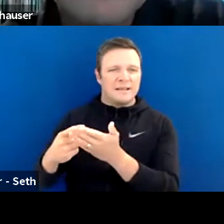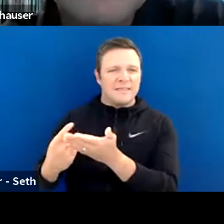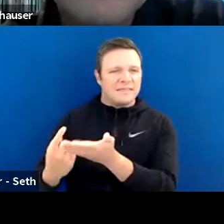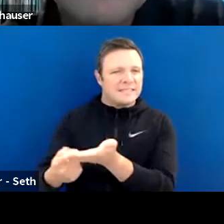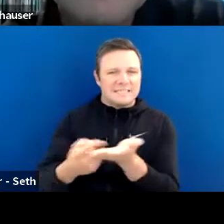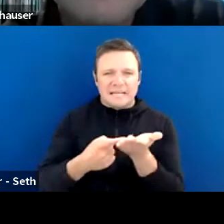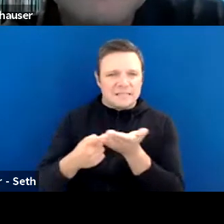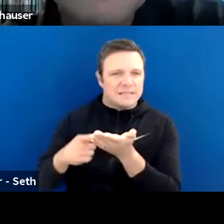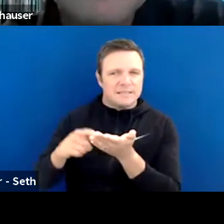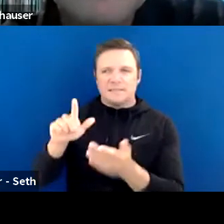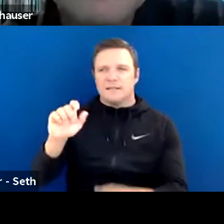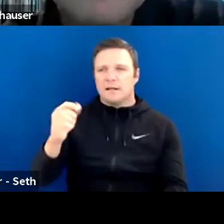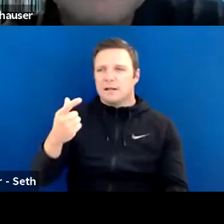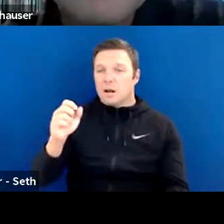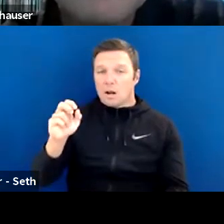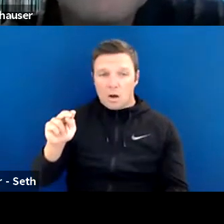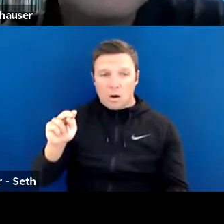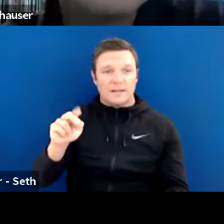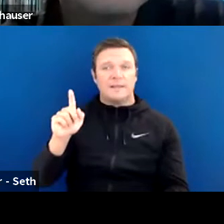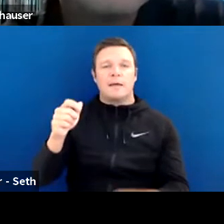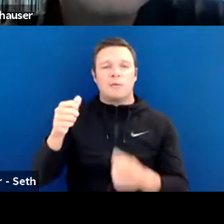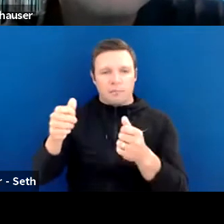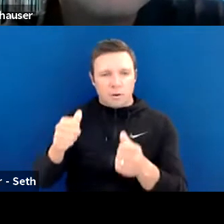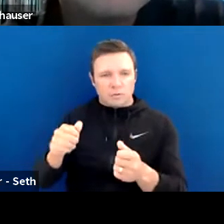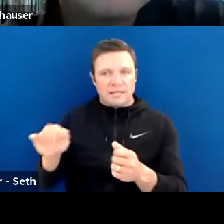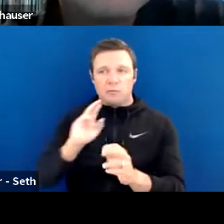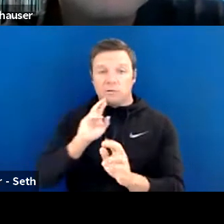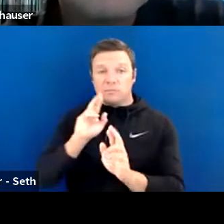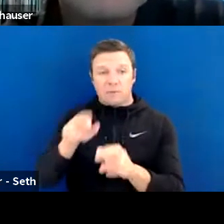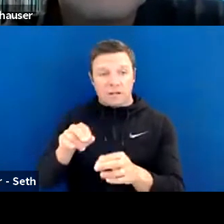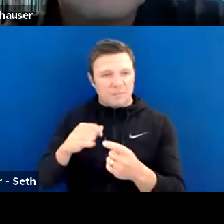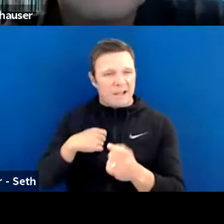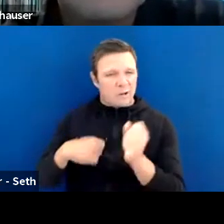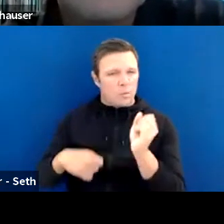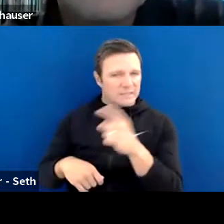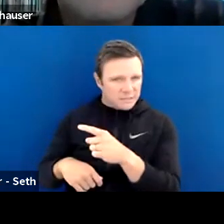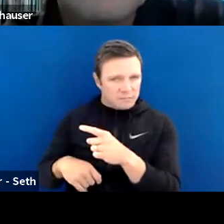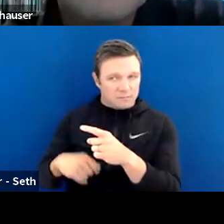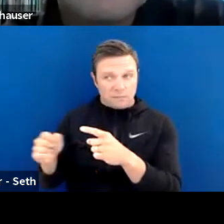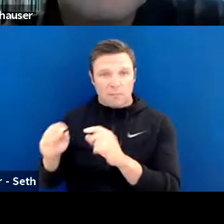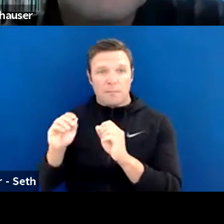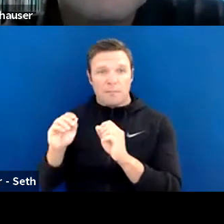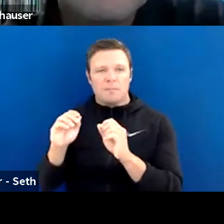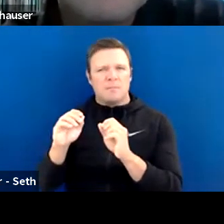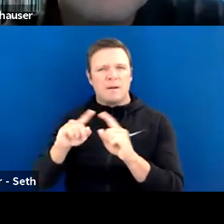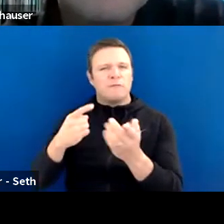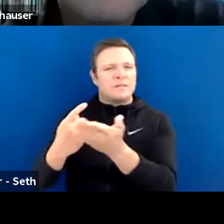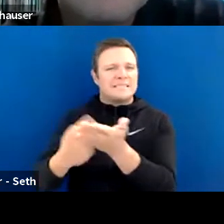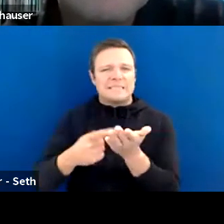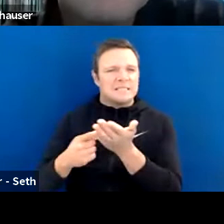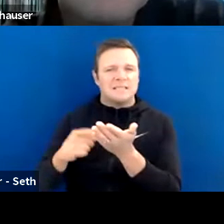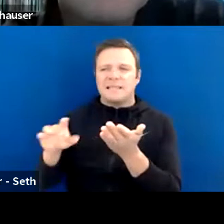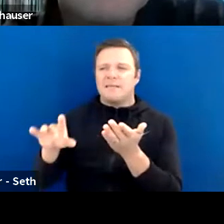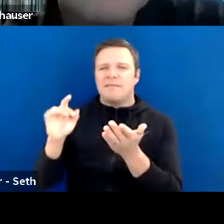students logging in. They'd post their original response to the prompt, and then to do their discussion, they would just find some